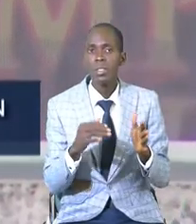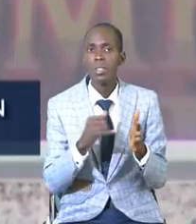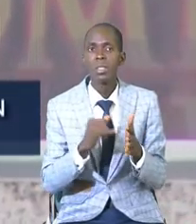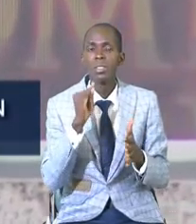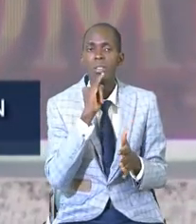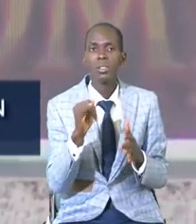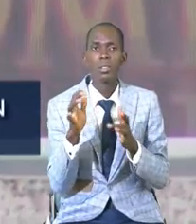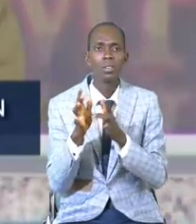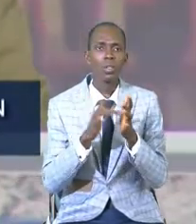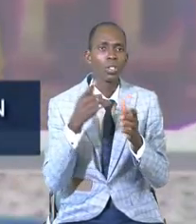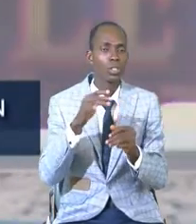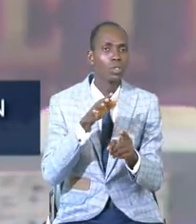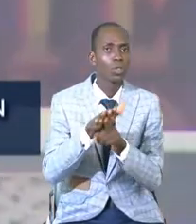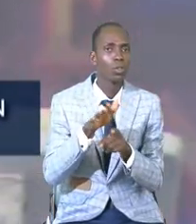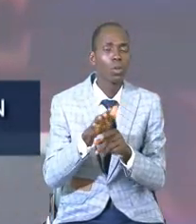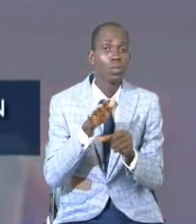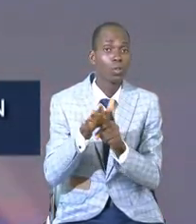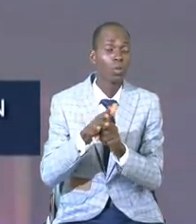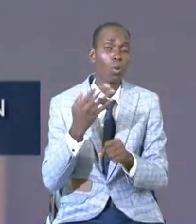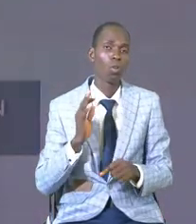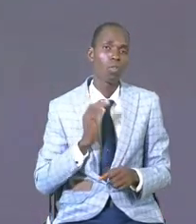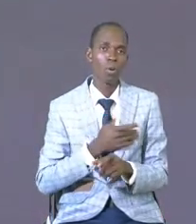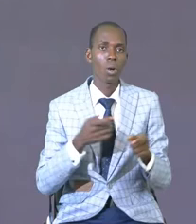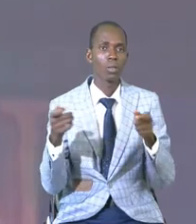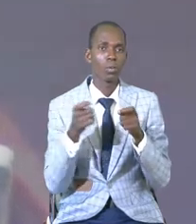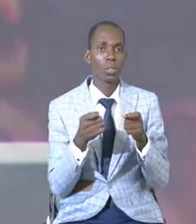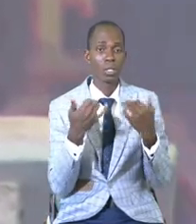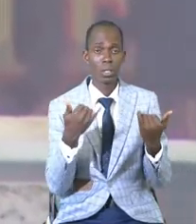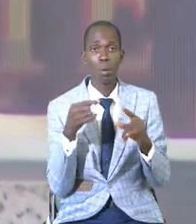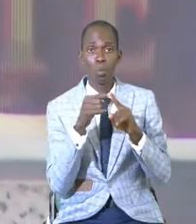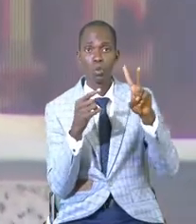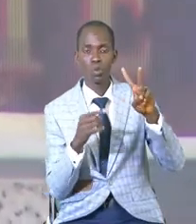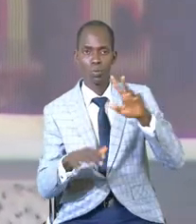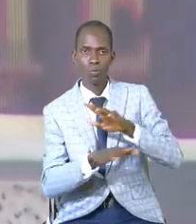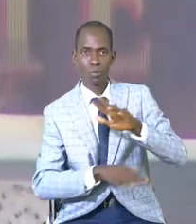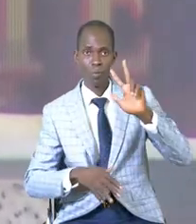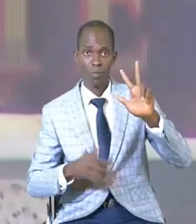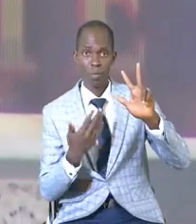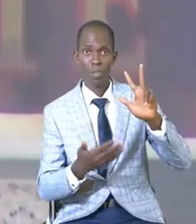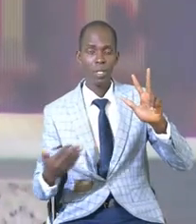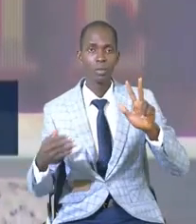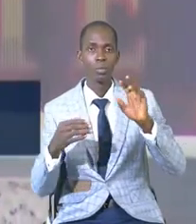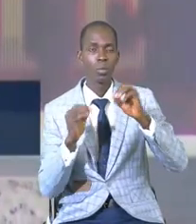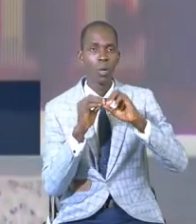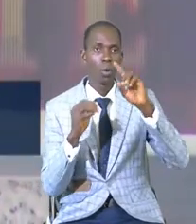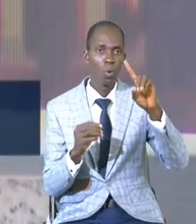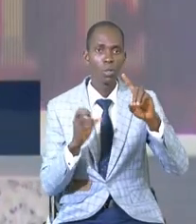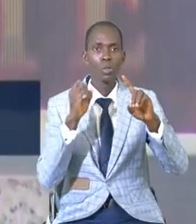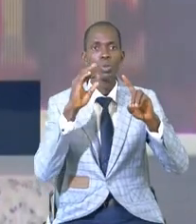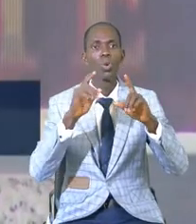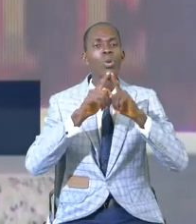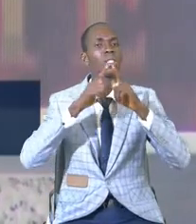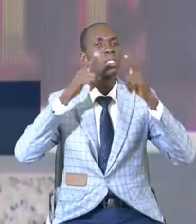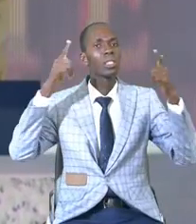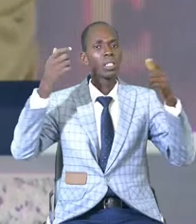sufficiency of our dominion. There are three things we're looking at here. Number one, so great salvation from the gracious